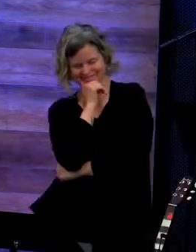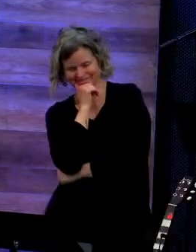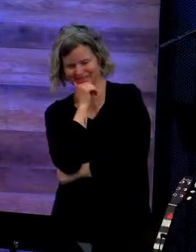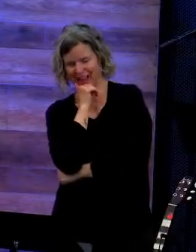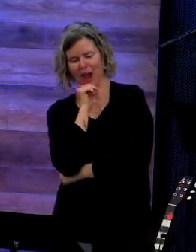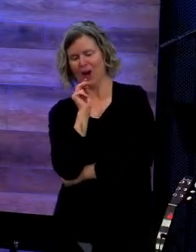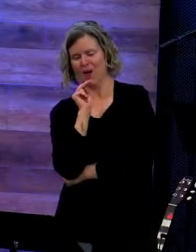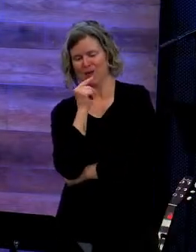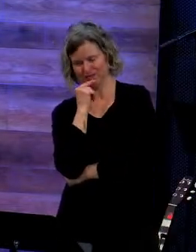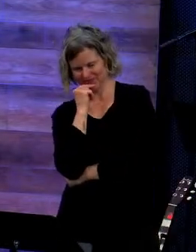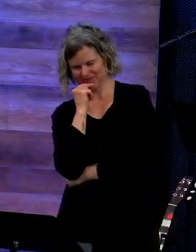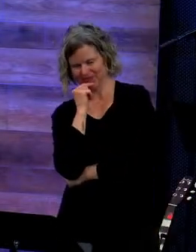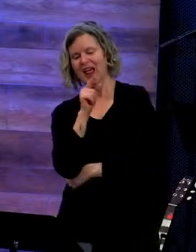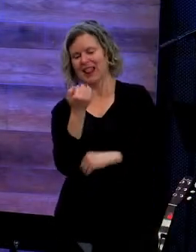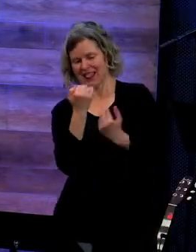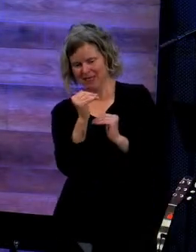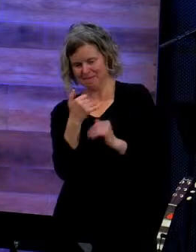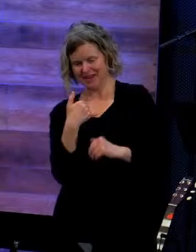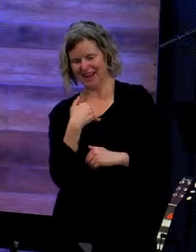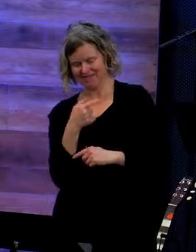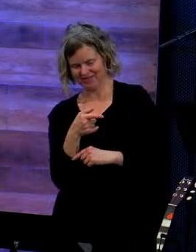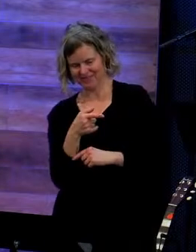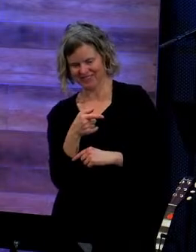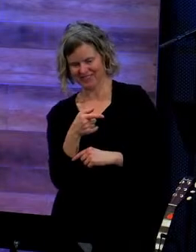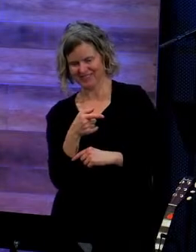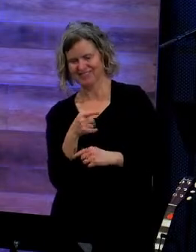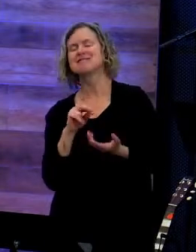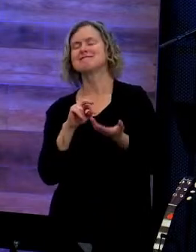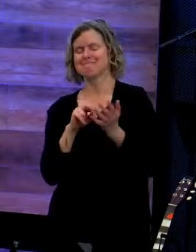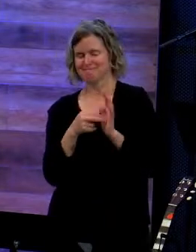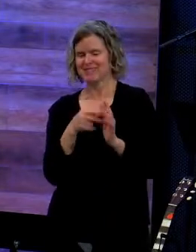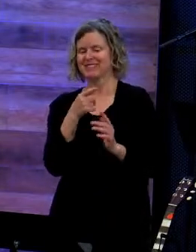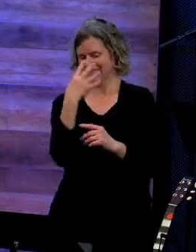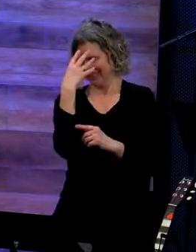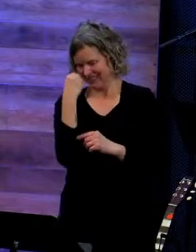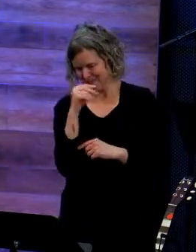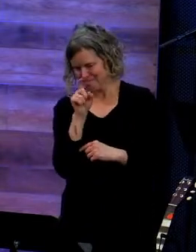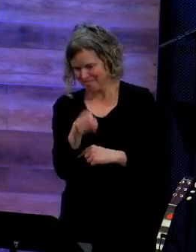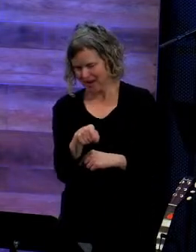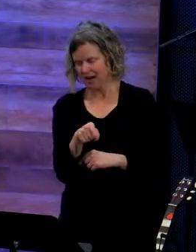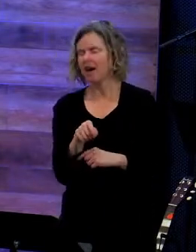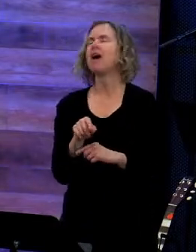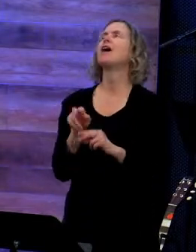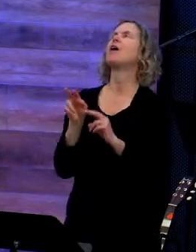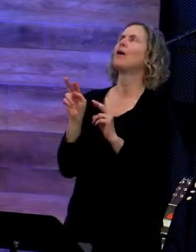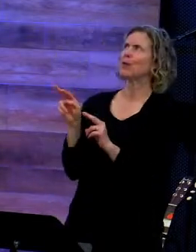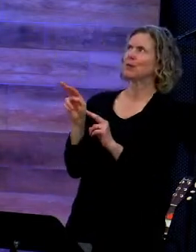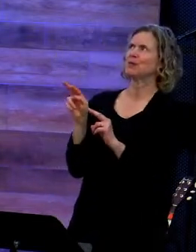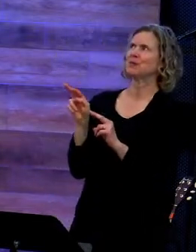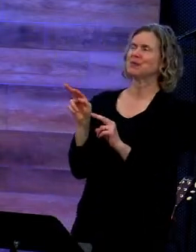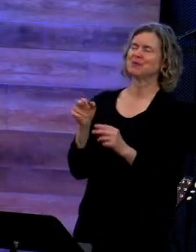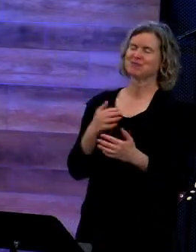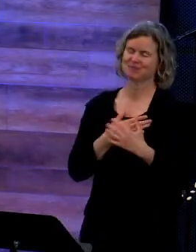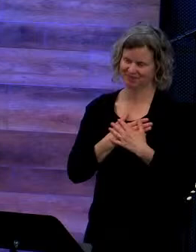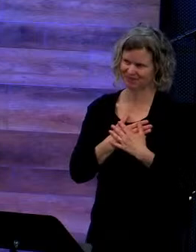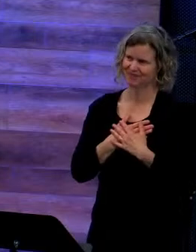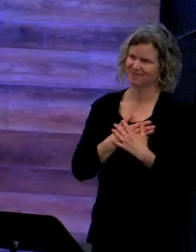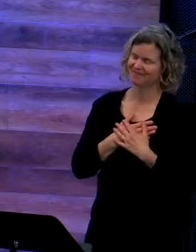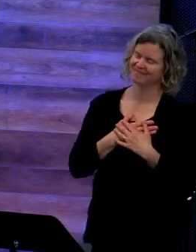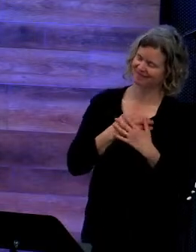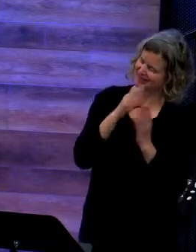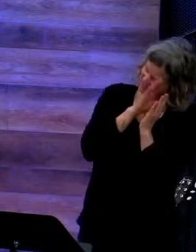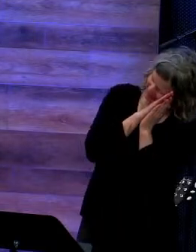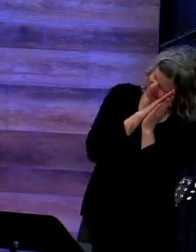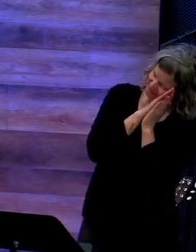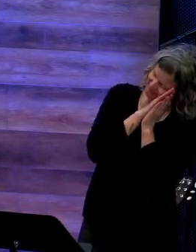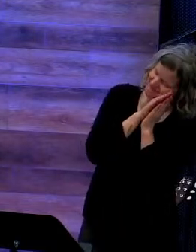we want to follow the example of Jesus, who was the most humble man who ever lived. And if you look at the life of Jesus, Jesus both